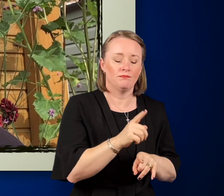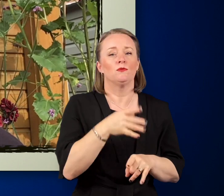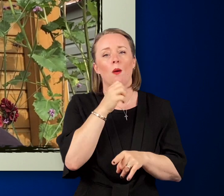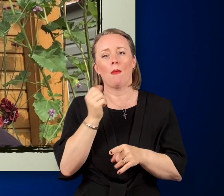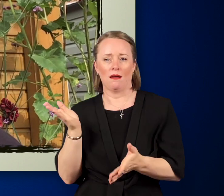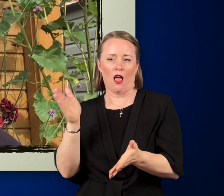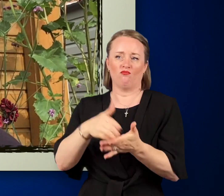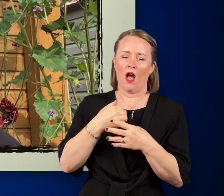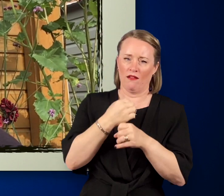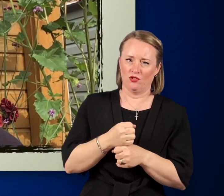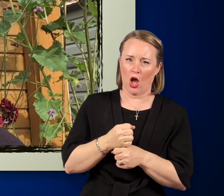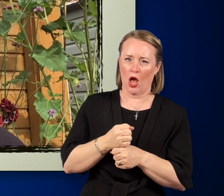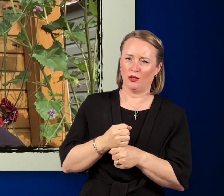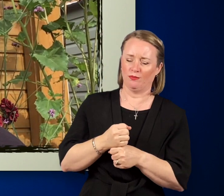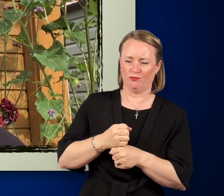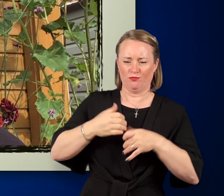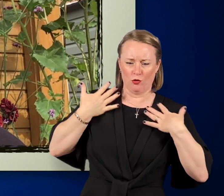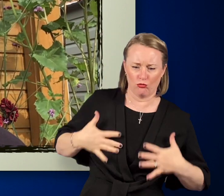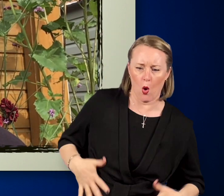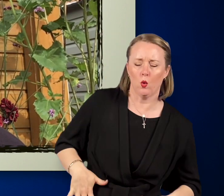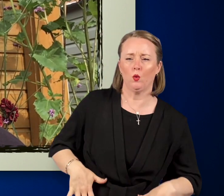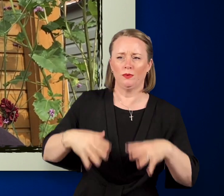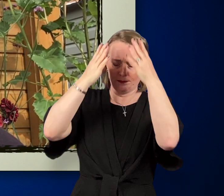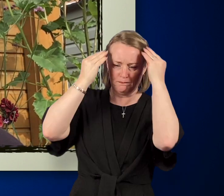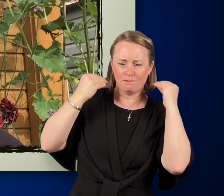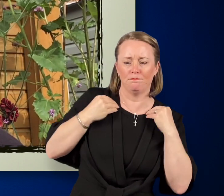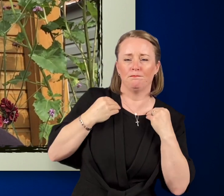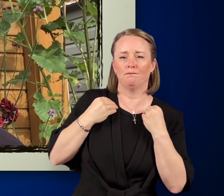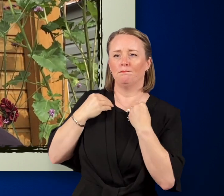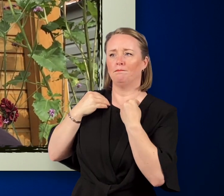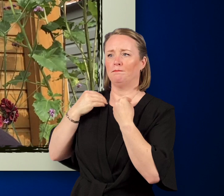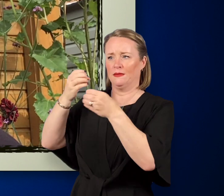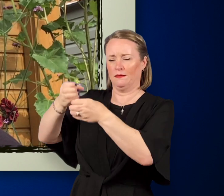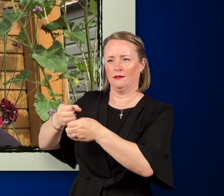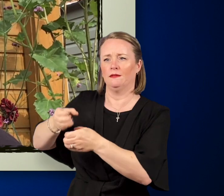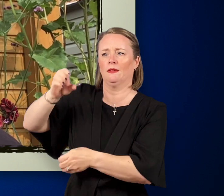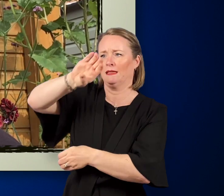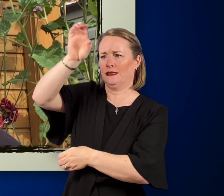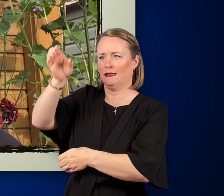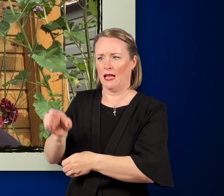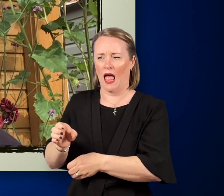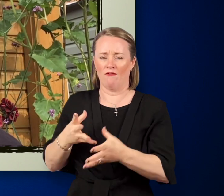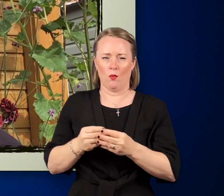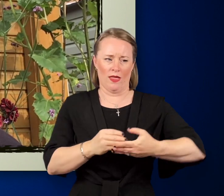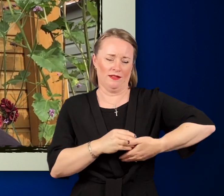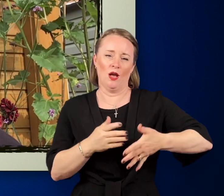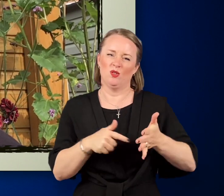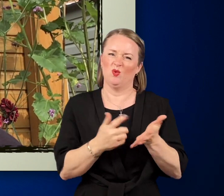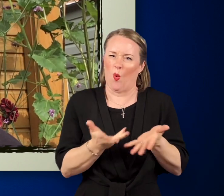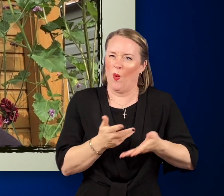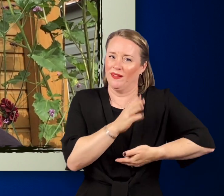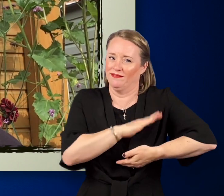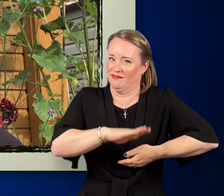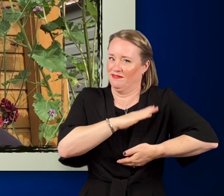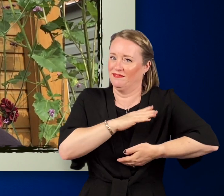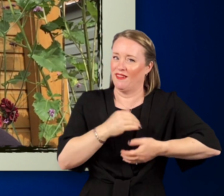carrying in one hand a staff and in the other cuddling a cute replica lamb. And he told us how,